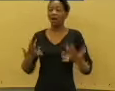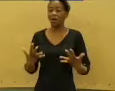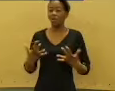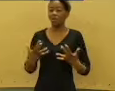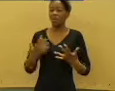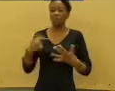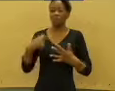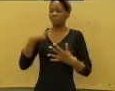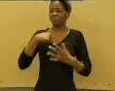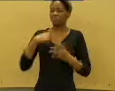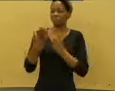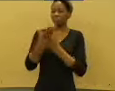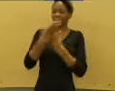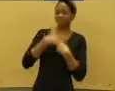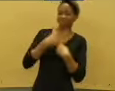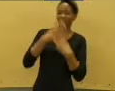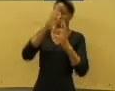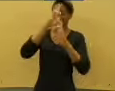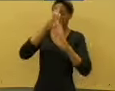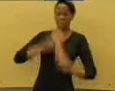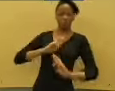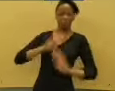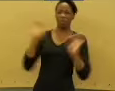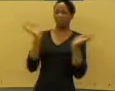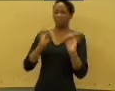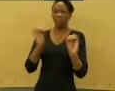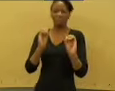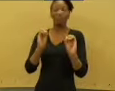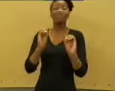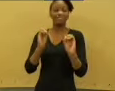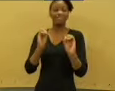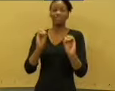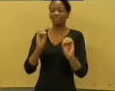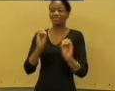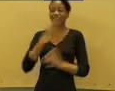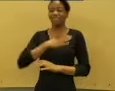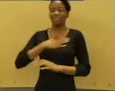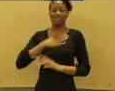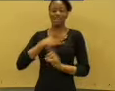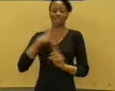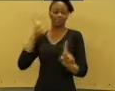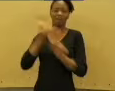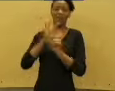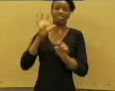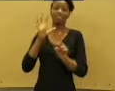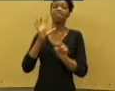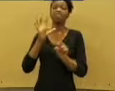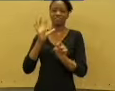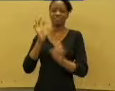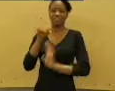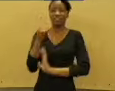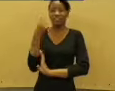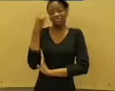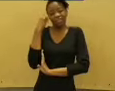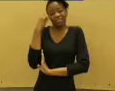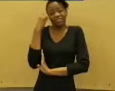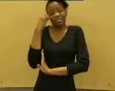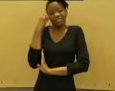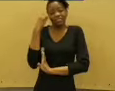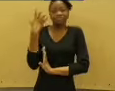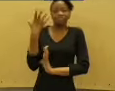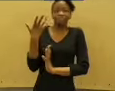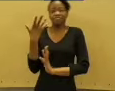or discussed in a way that feels uncomfortable to you, it's an attack on your personhood. So I think that, you know, when we think